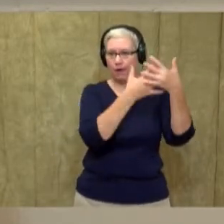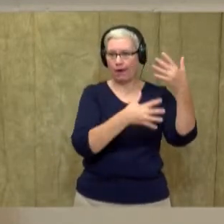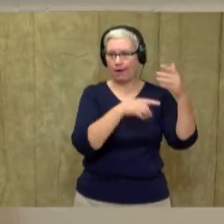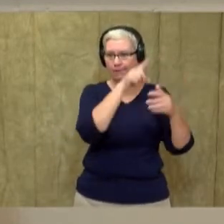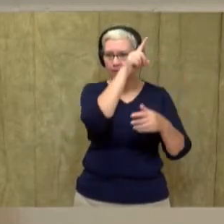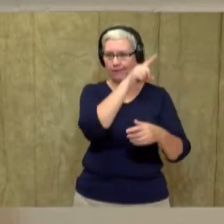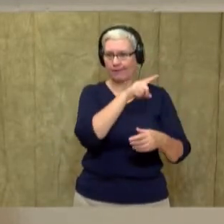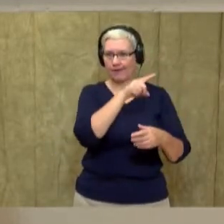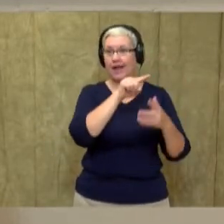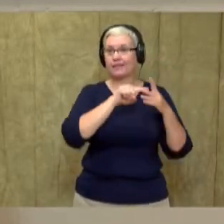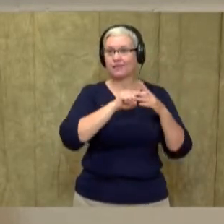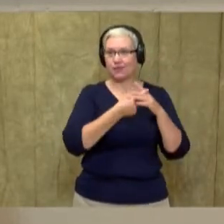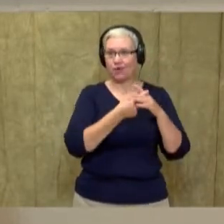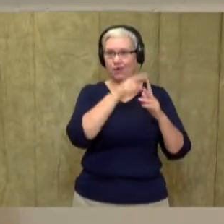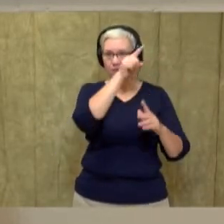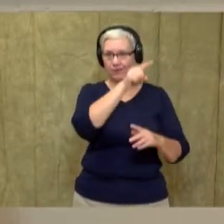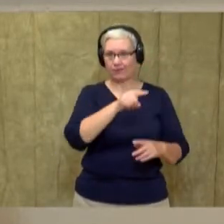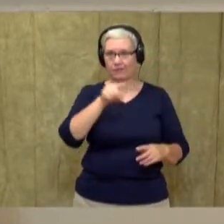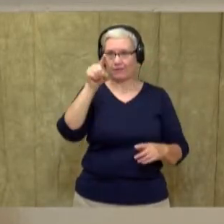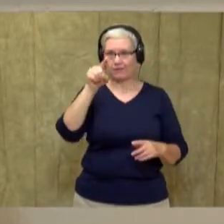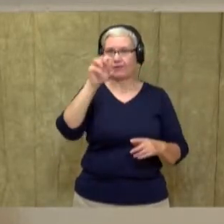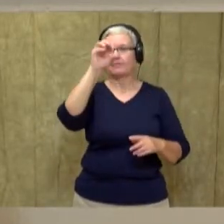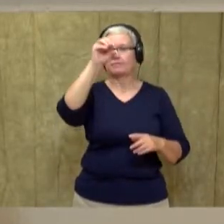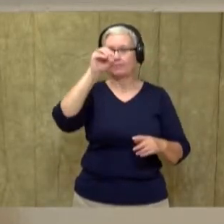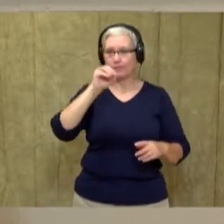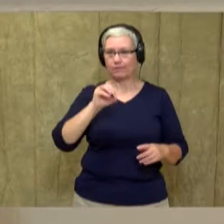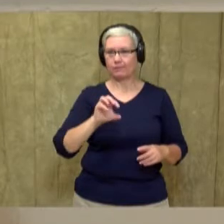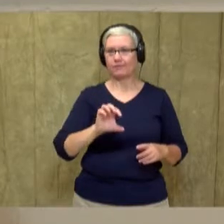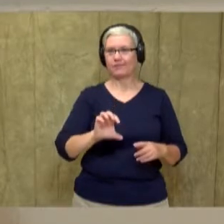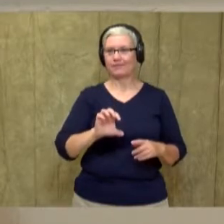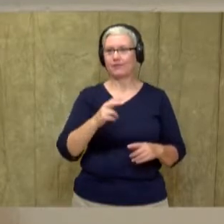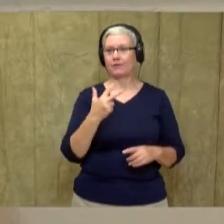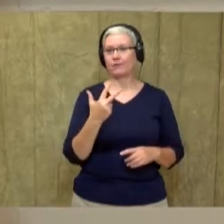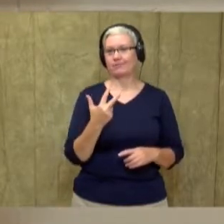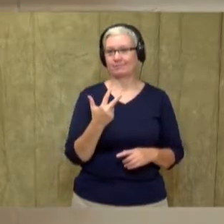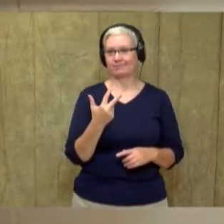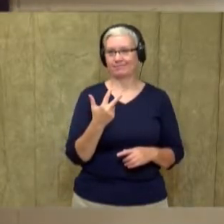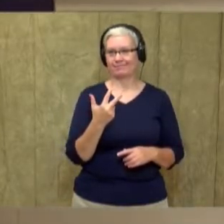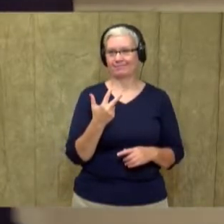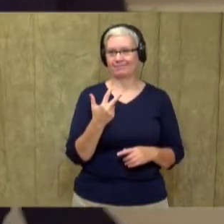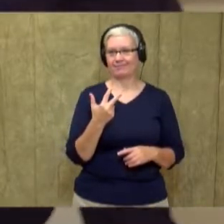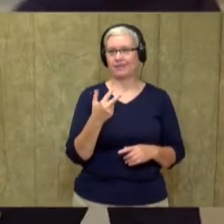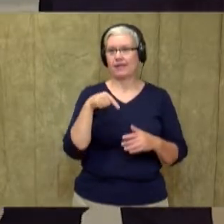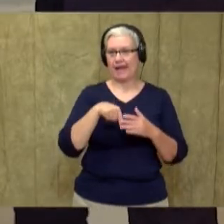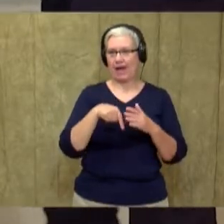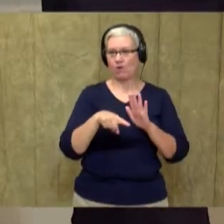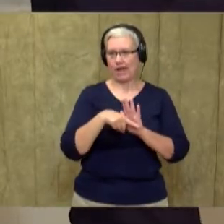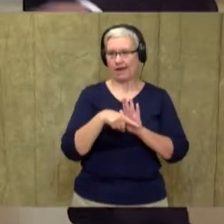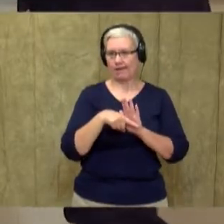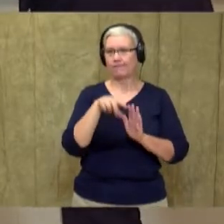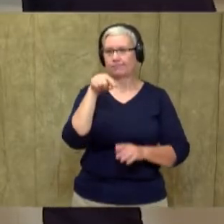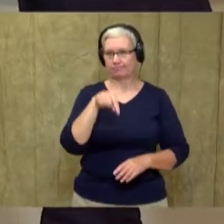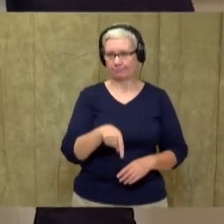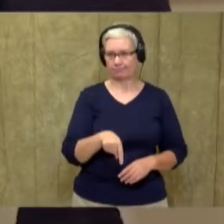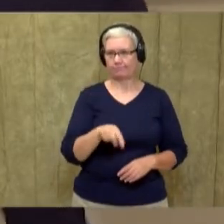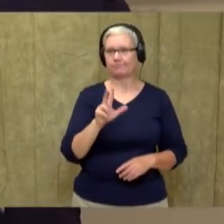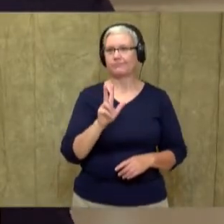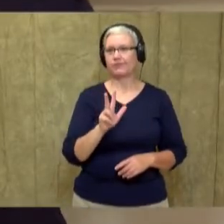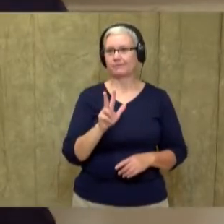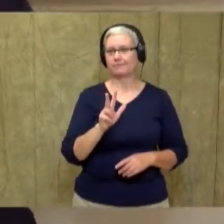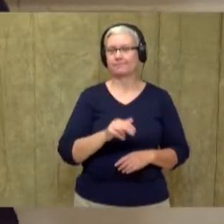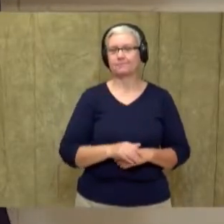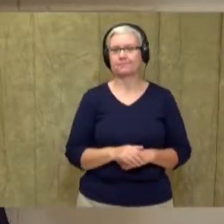with our original x squared, and our graph has now moved down 3 units. So